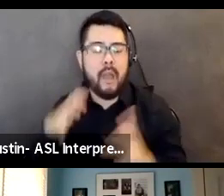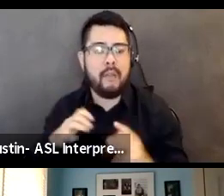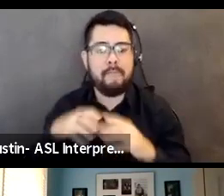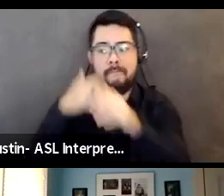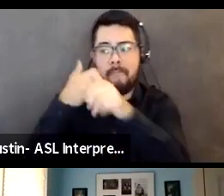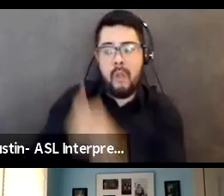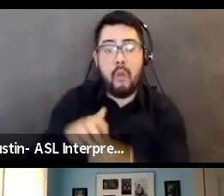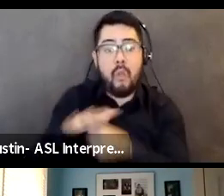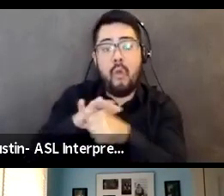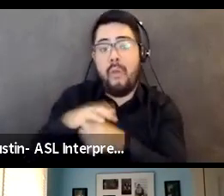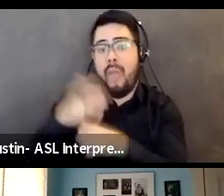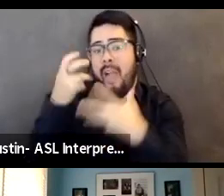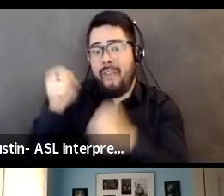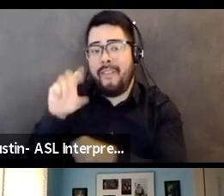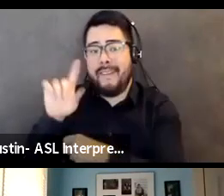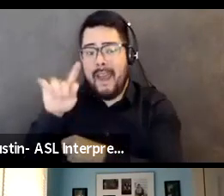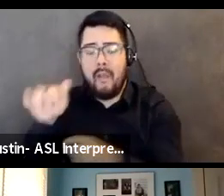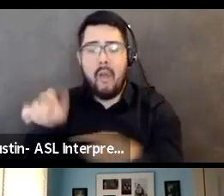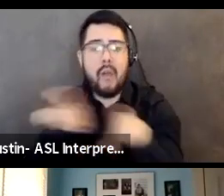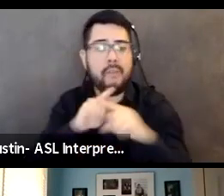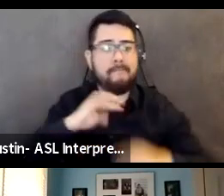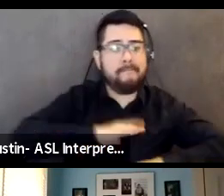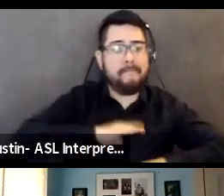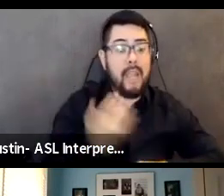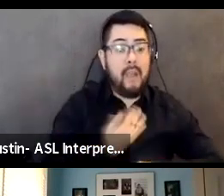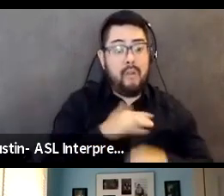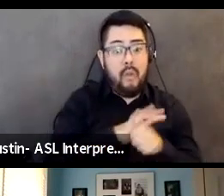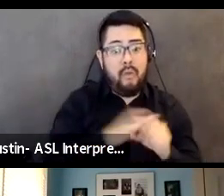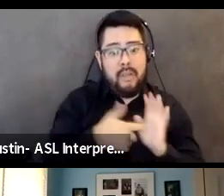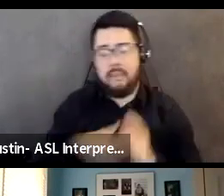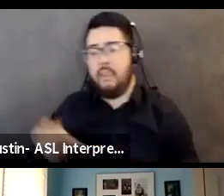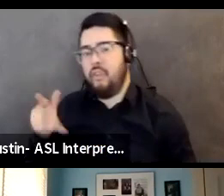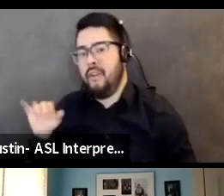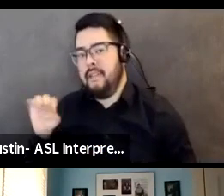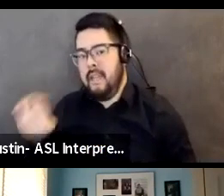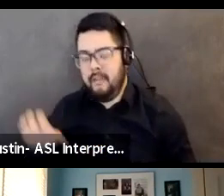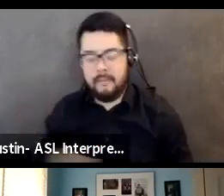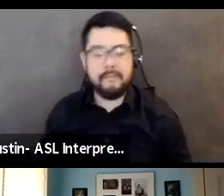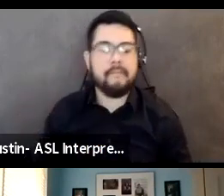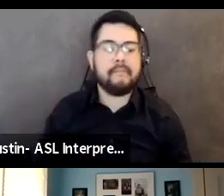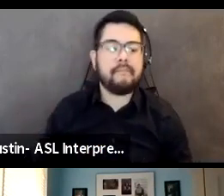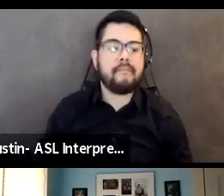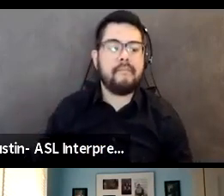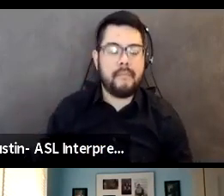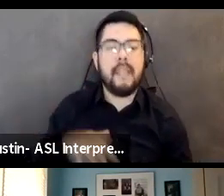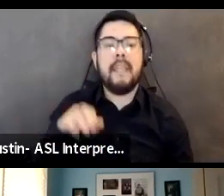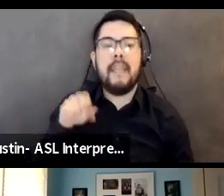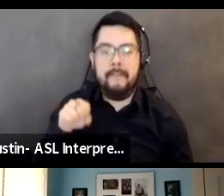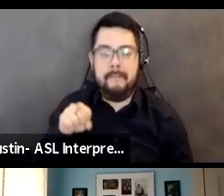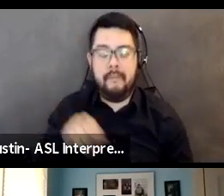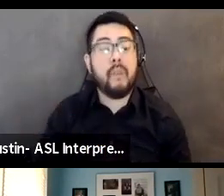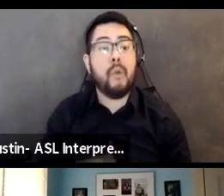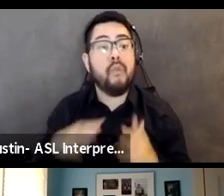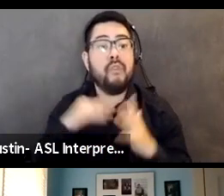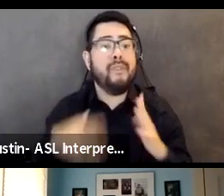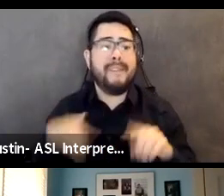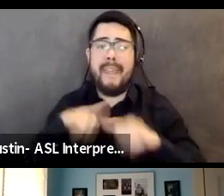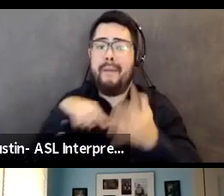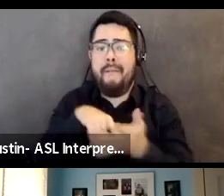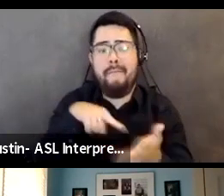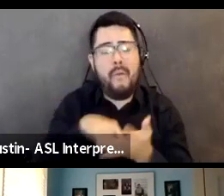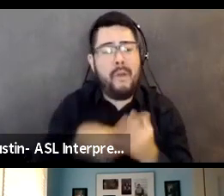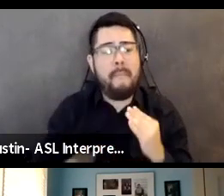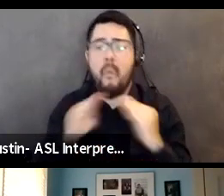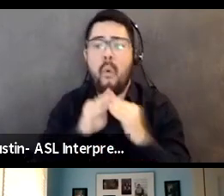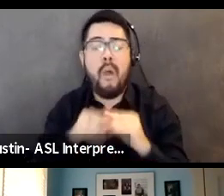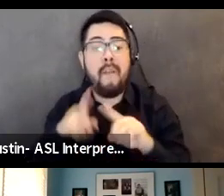responsive to the needs of our school communities the students cannot afford anything left from our public health yes um students cannot afford anything less from our